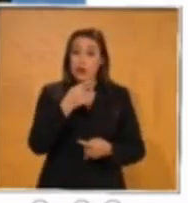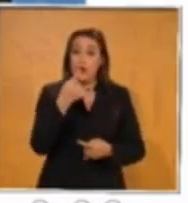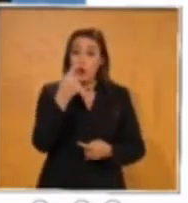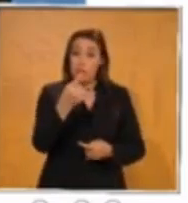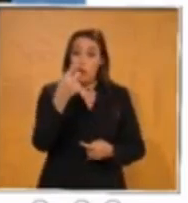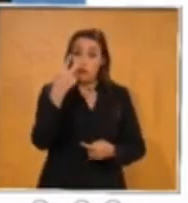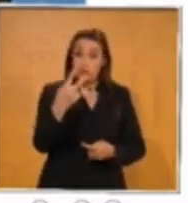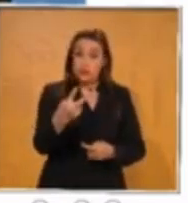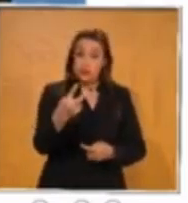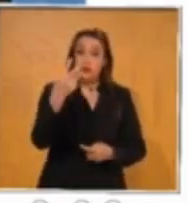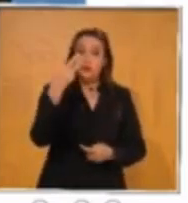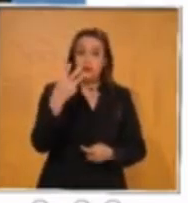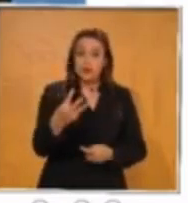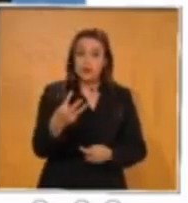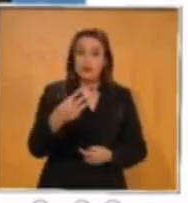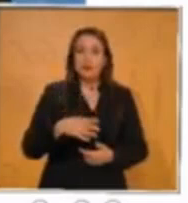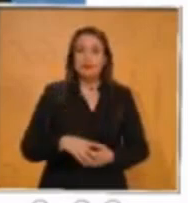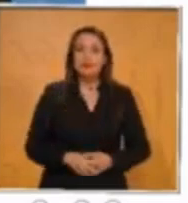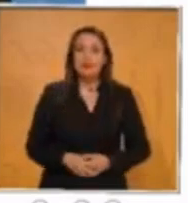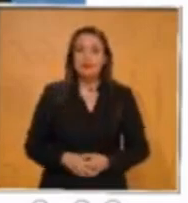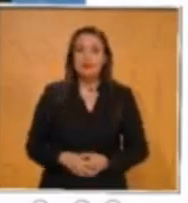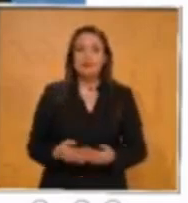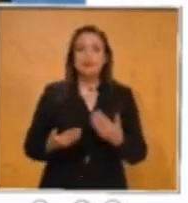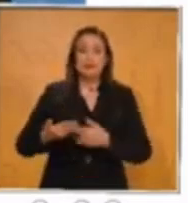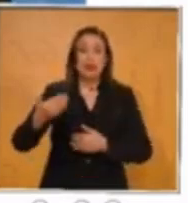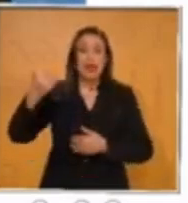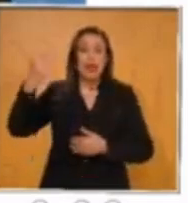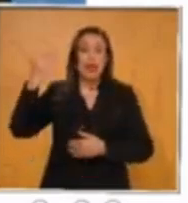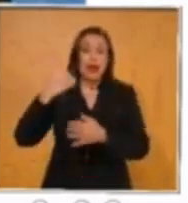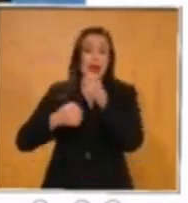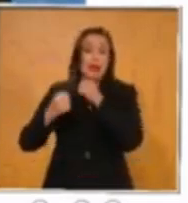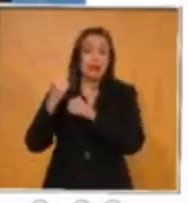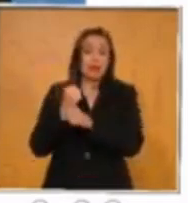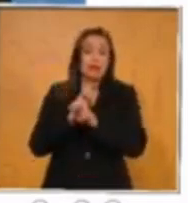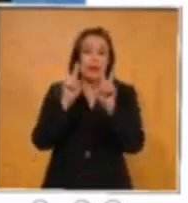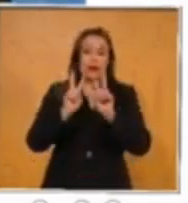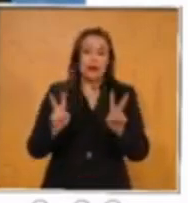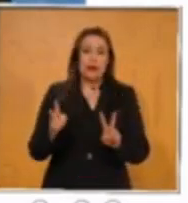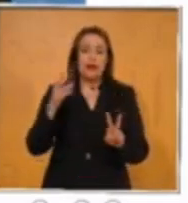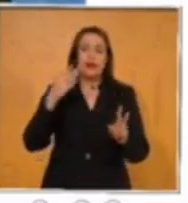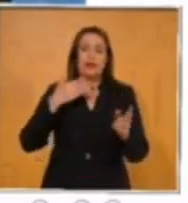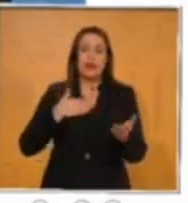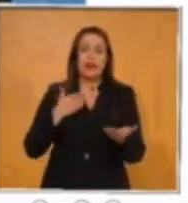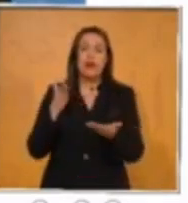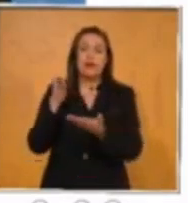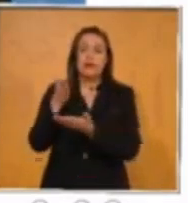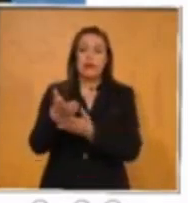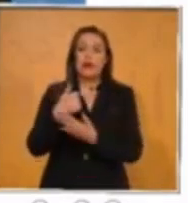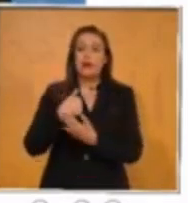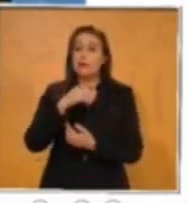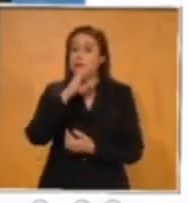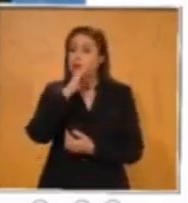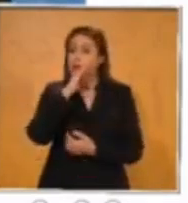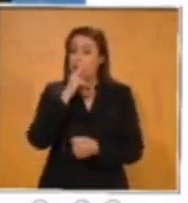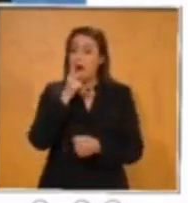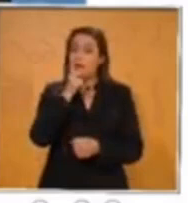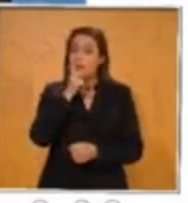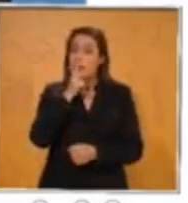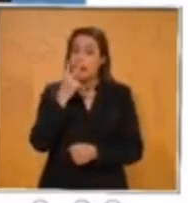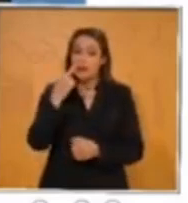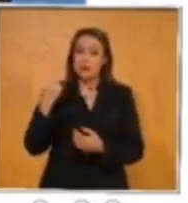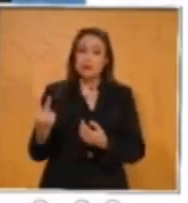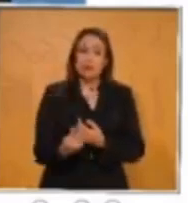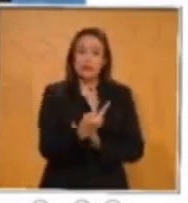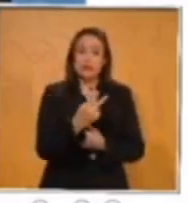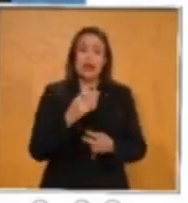2, and 3. Last summer, I went with my mom and my dad to visit my